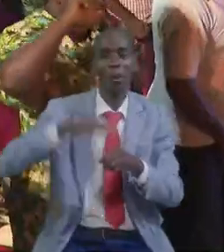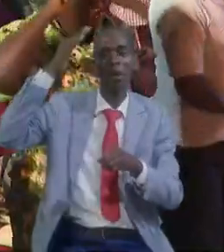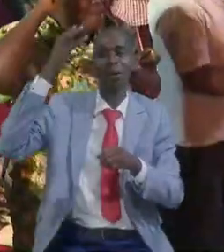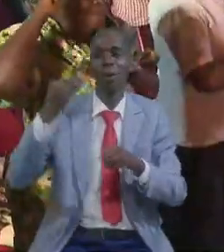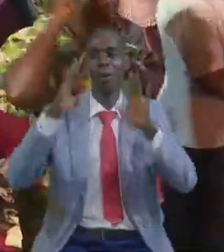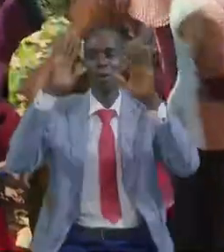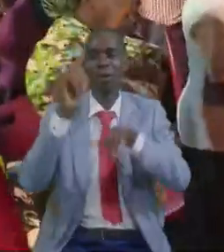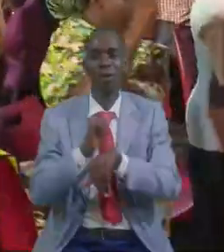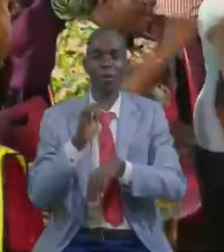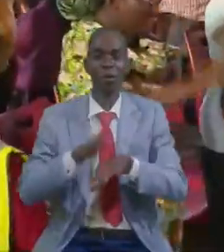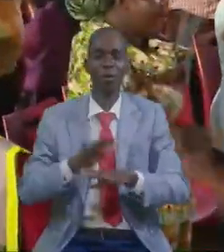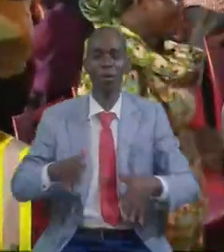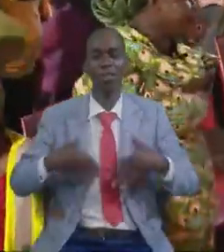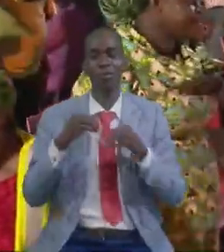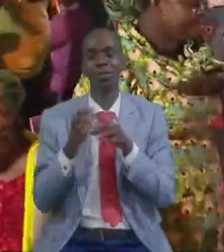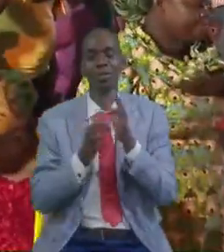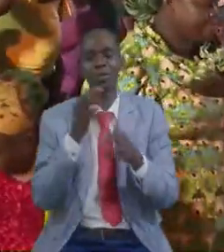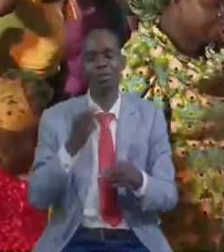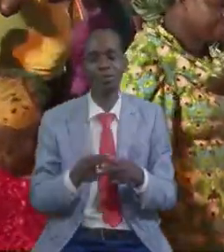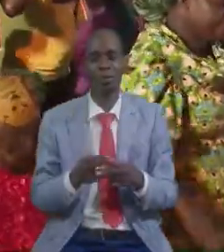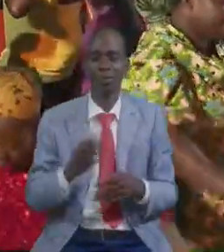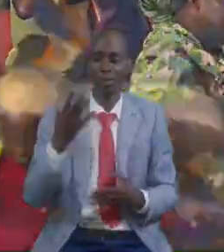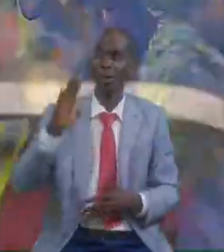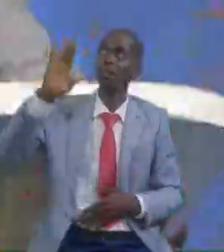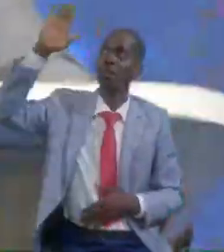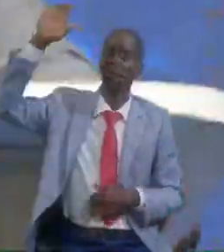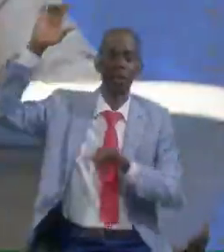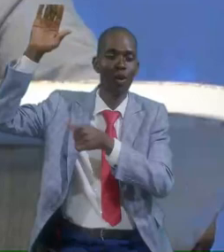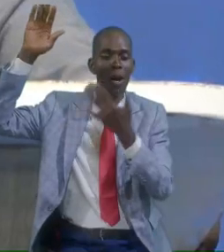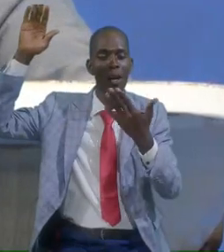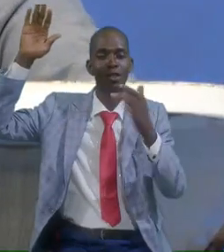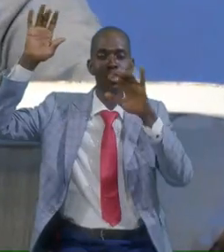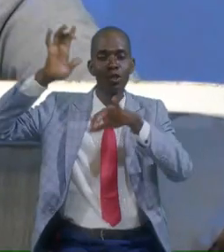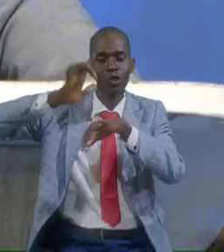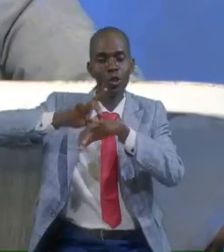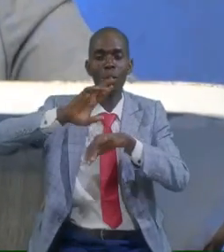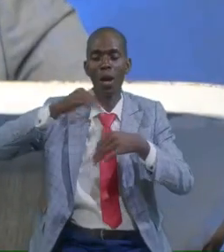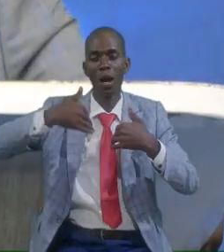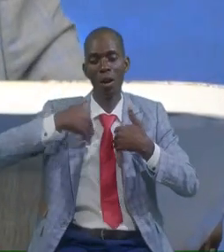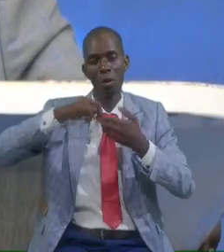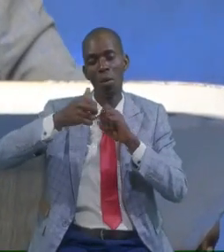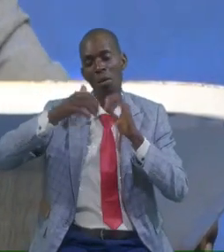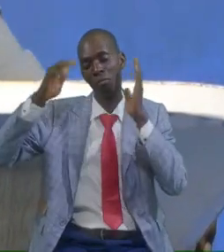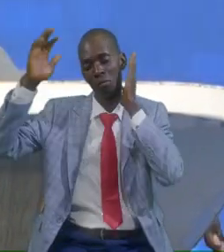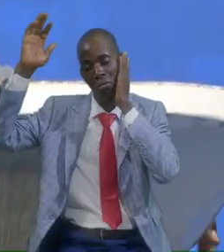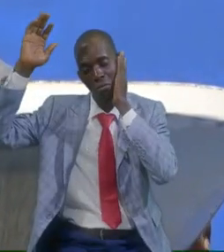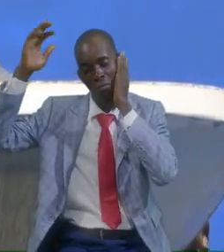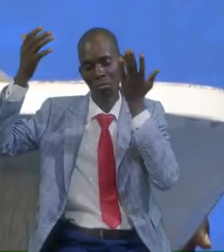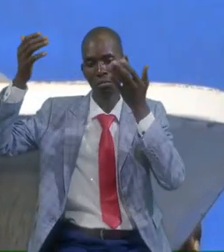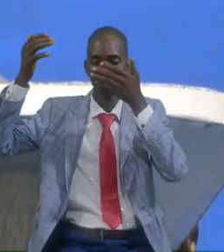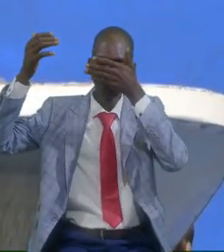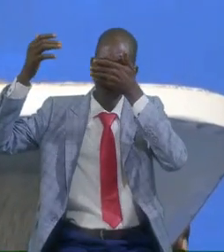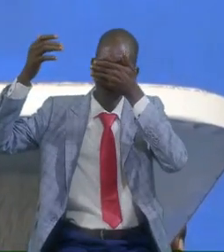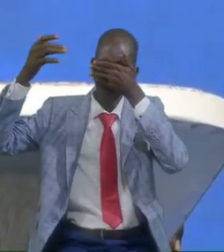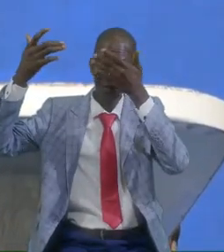life. Raise up that hand and lay the other hand where you have the sickness, the